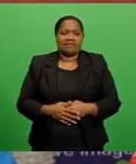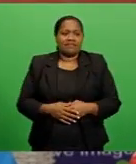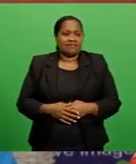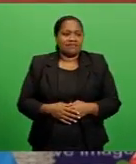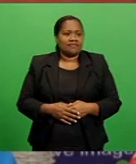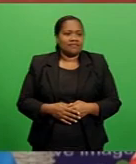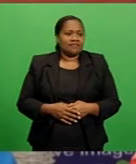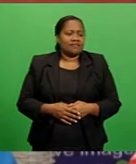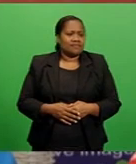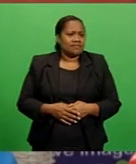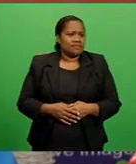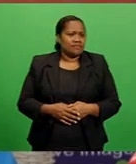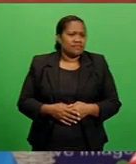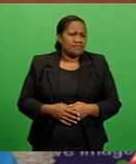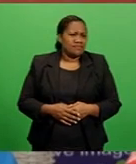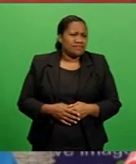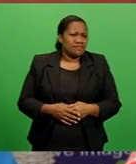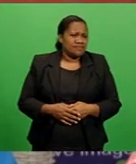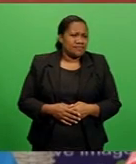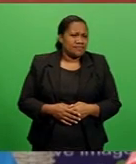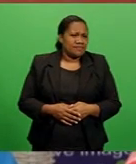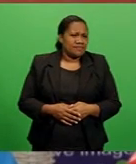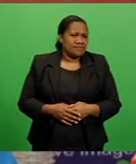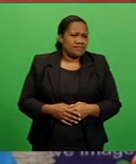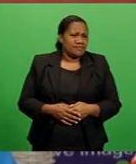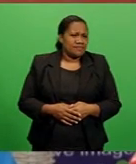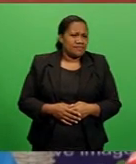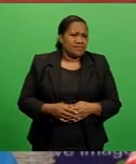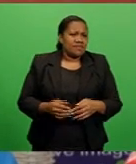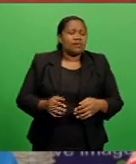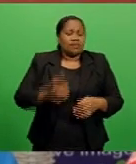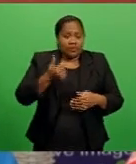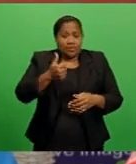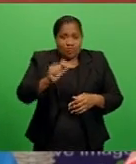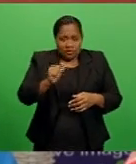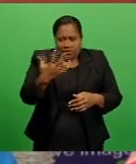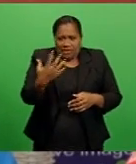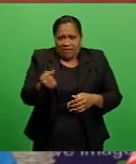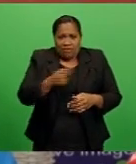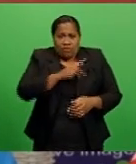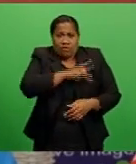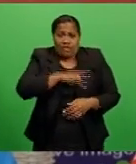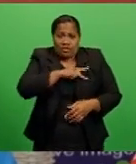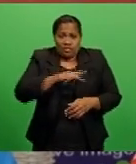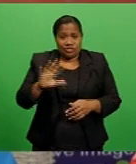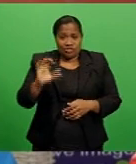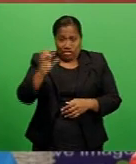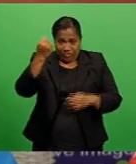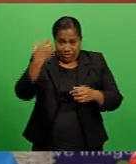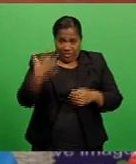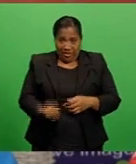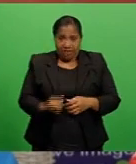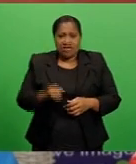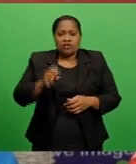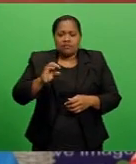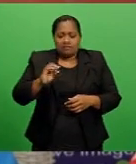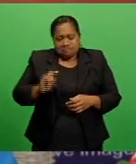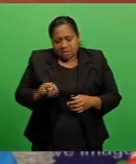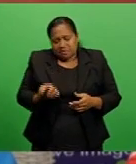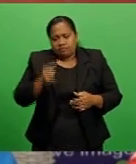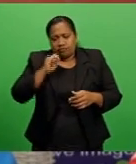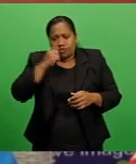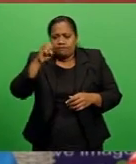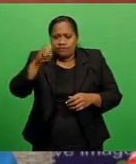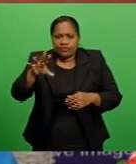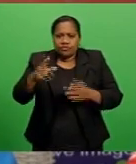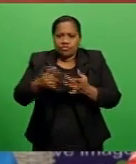of Fiji, and Ronald Naidu is our professional champion, but he'll be going to another division to